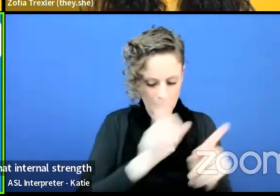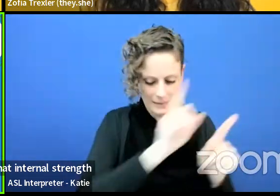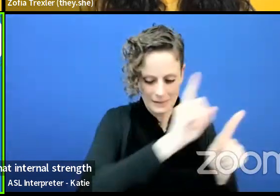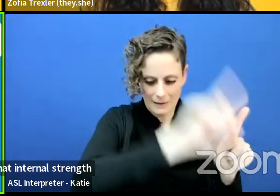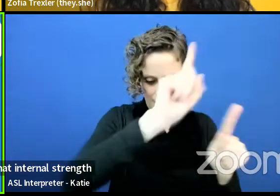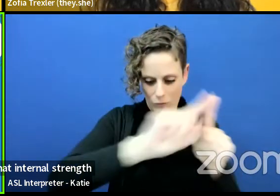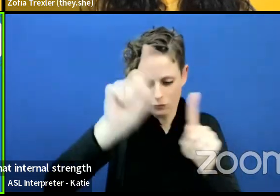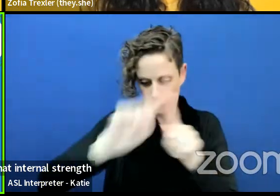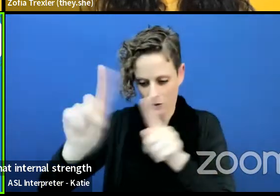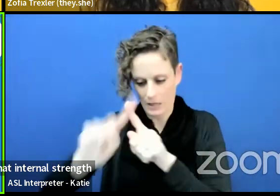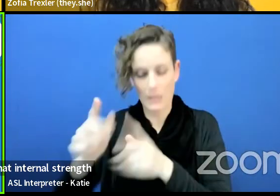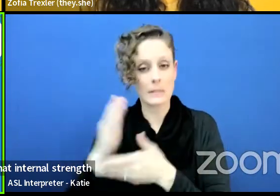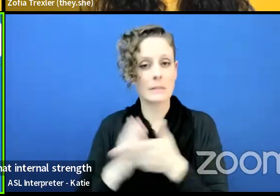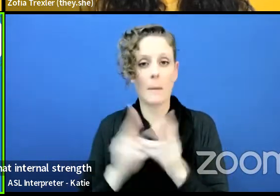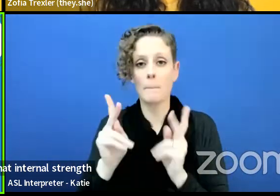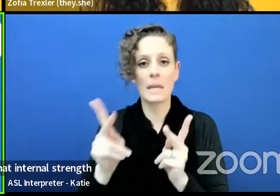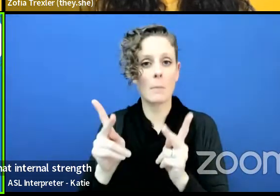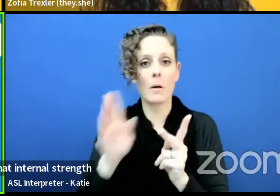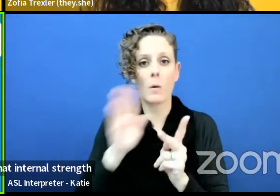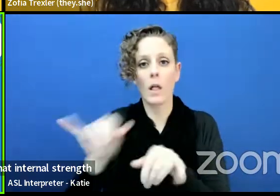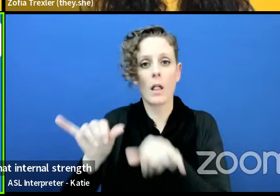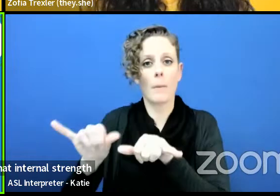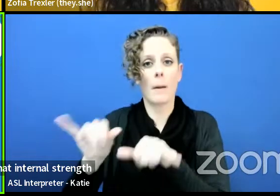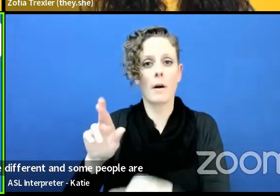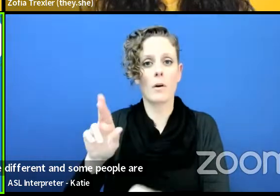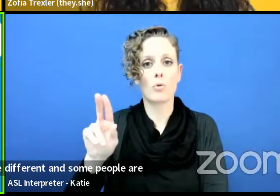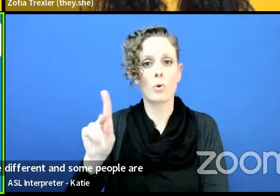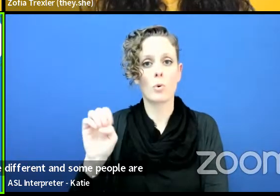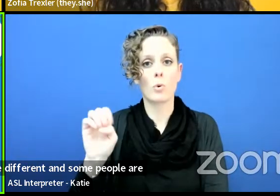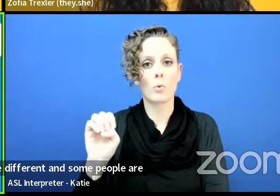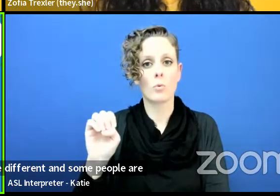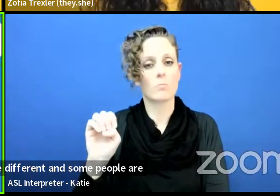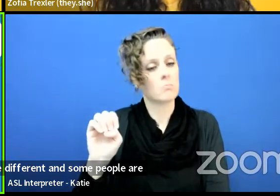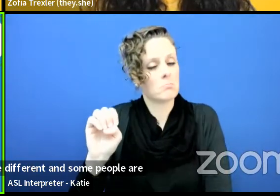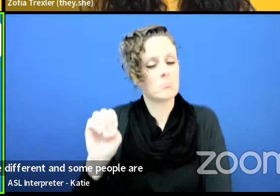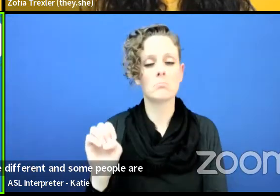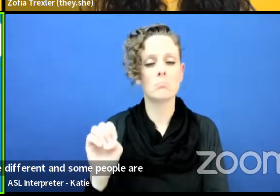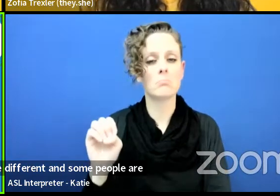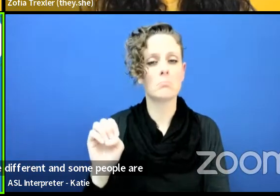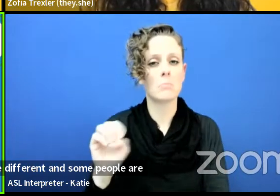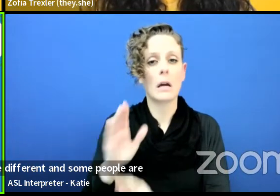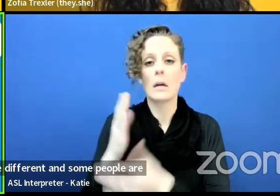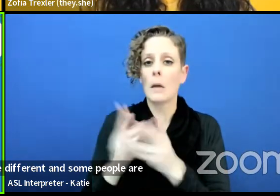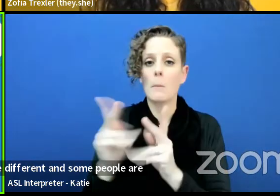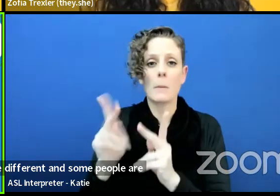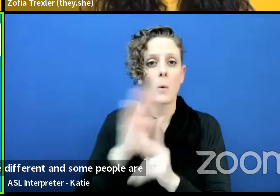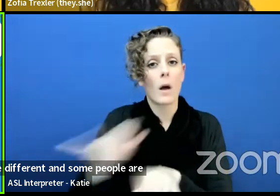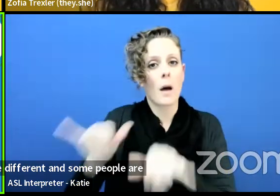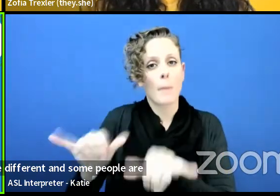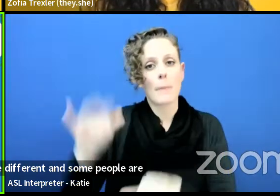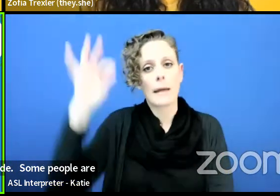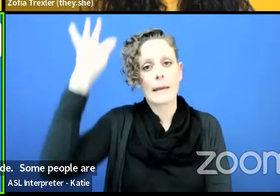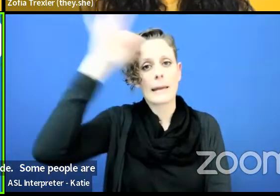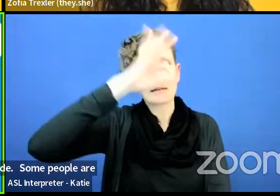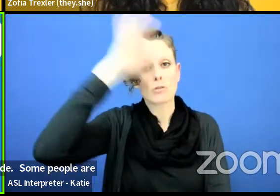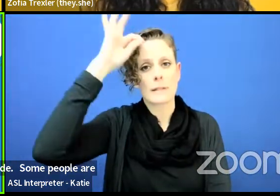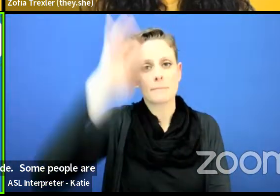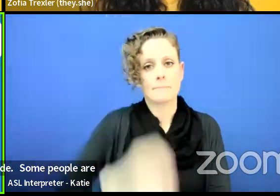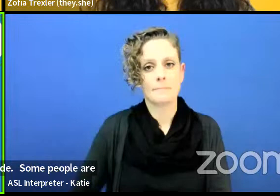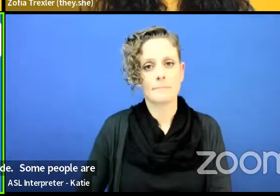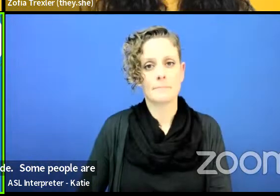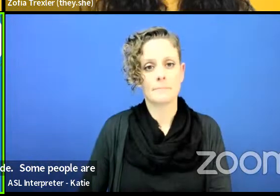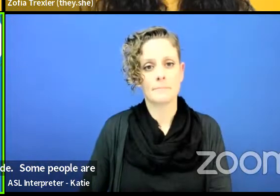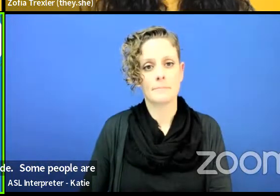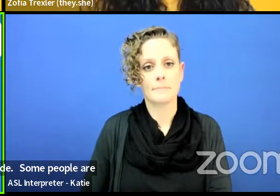going to be rude. Some people are just going to be ignorant, just like many people are going to lose the